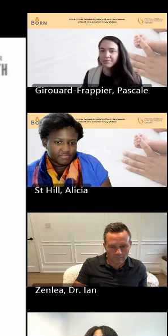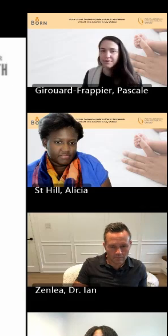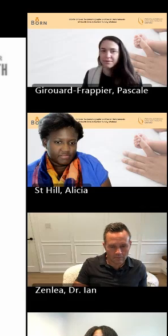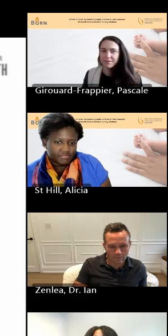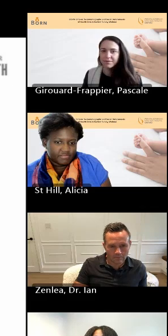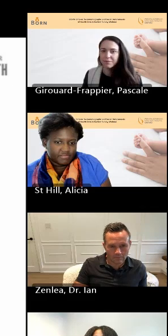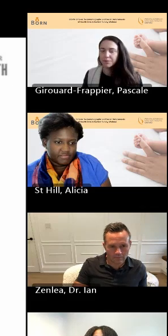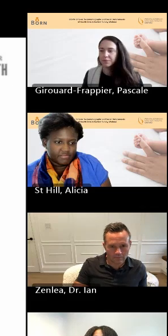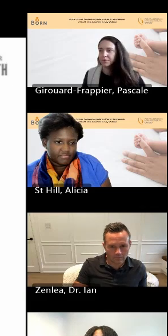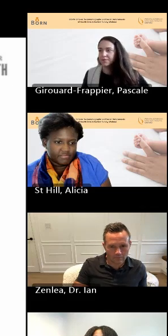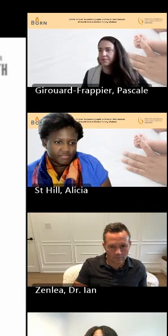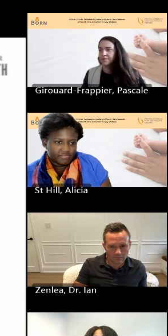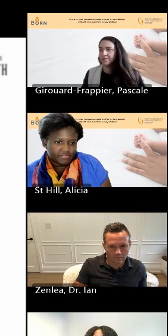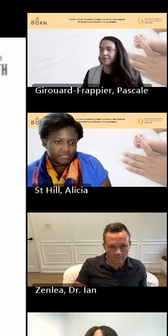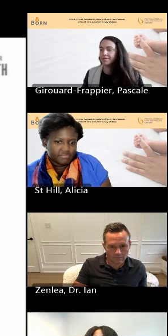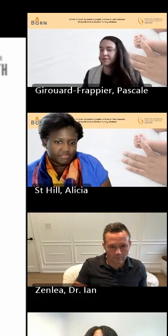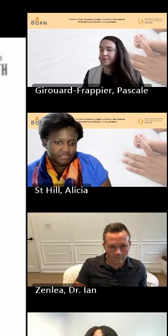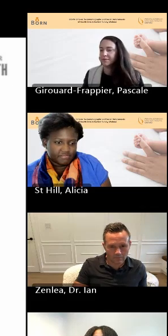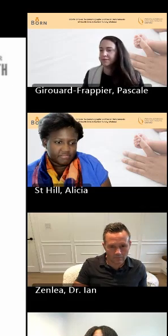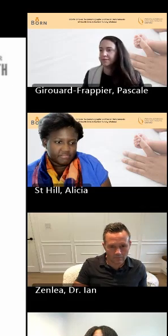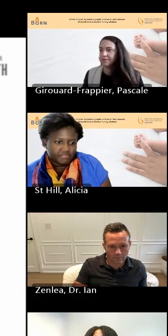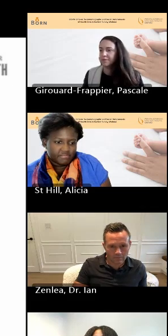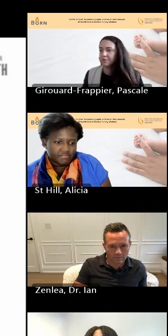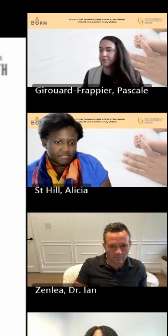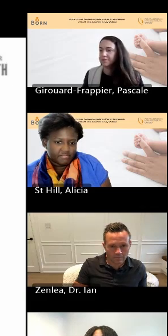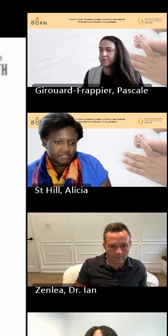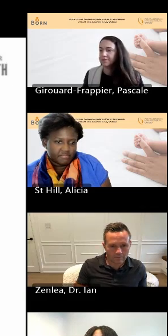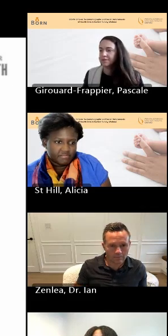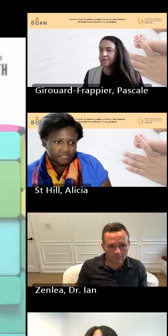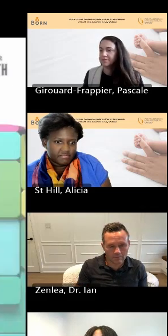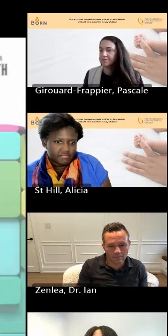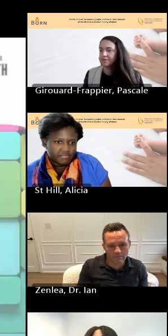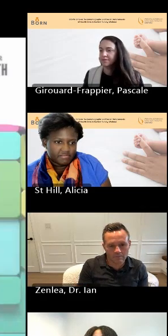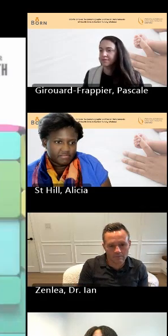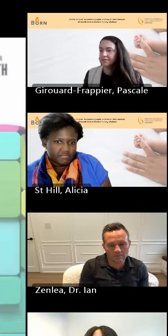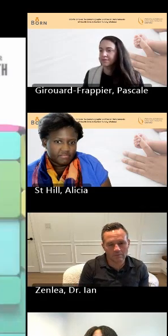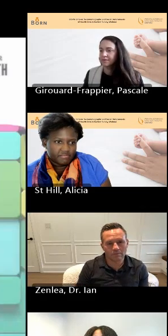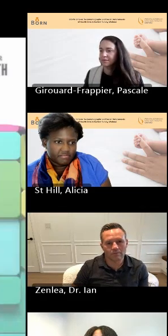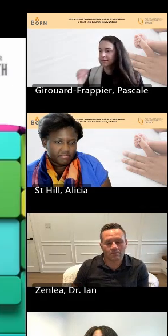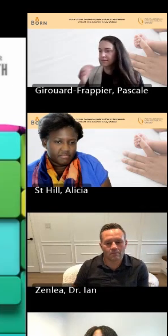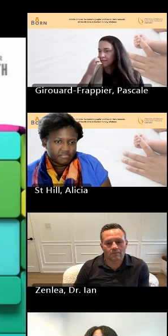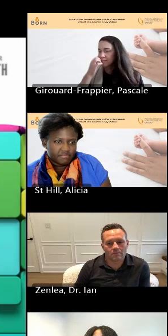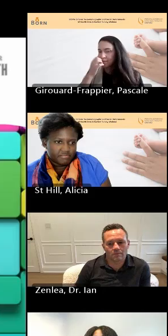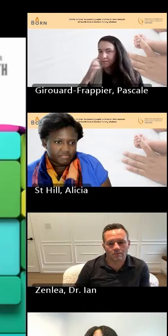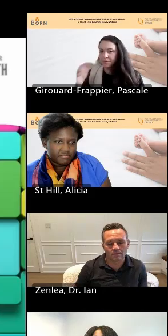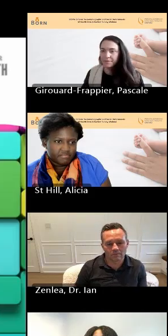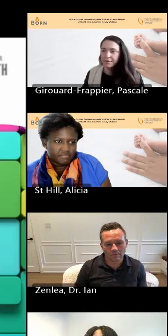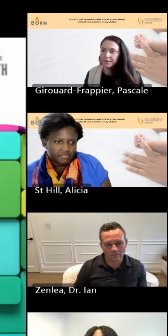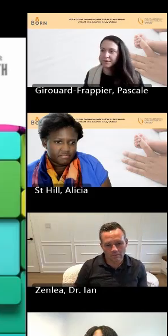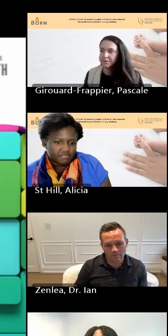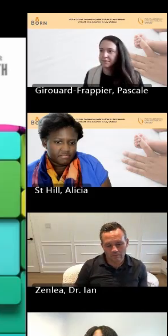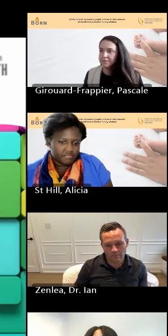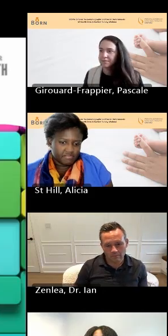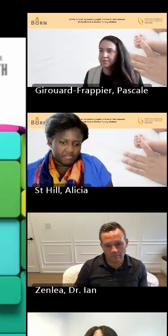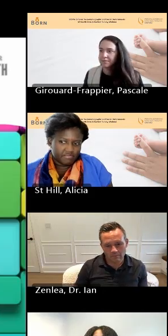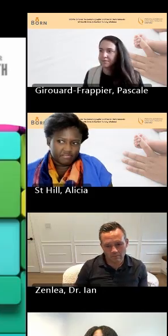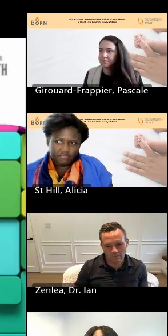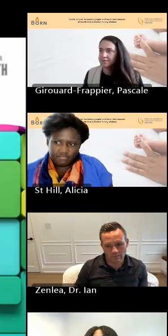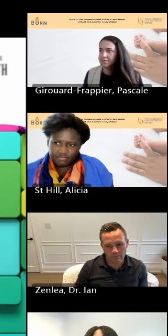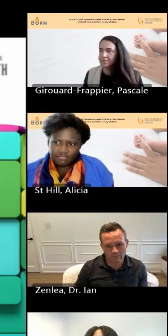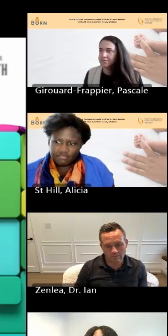is, how will you respond? And I hope that we can all continue to think with these words as we move